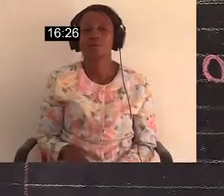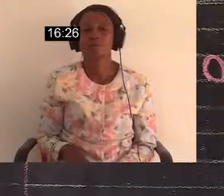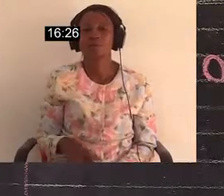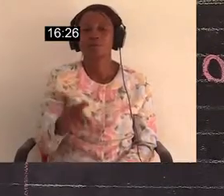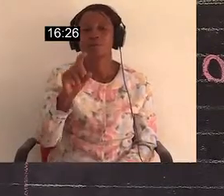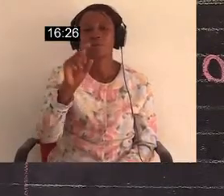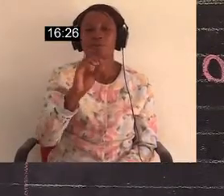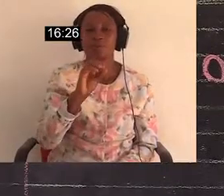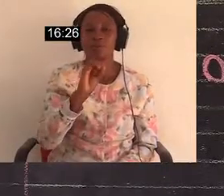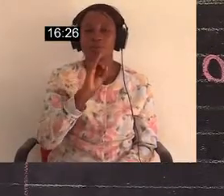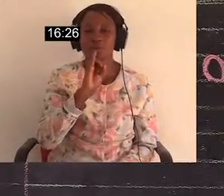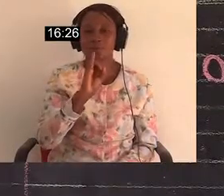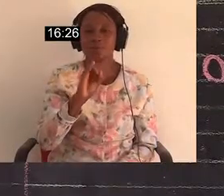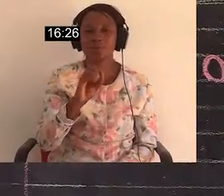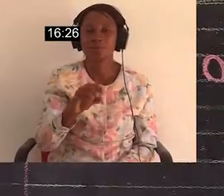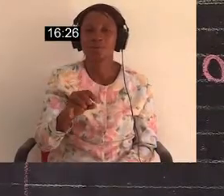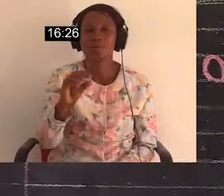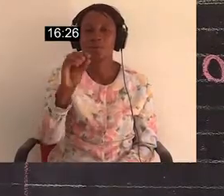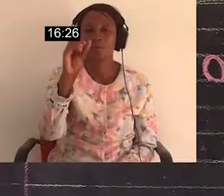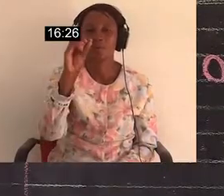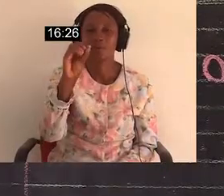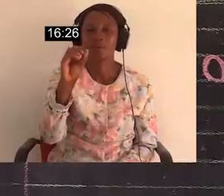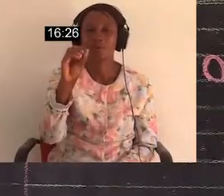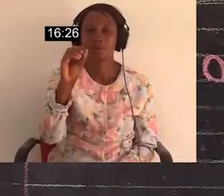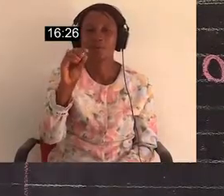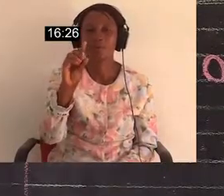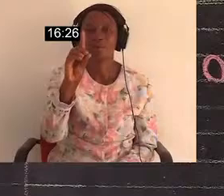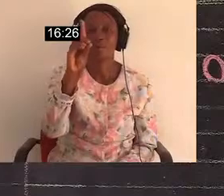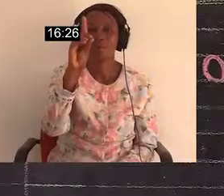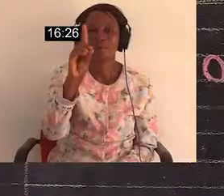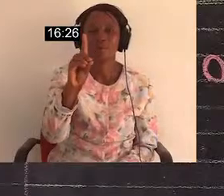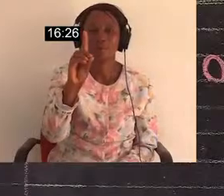odd. And in odd,